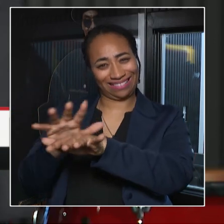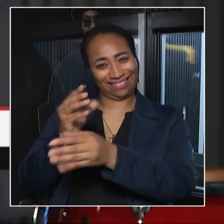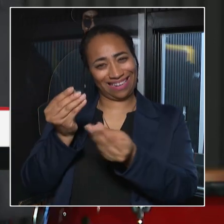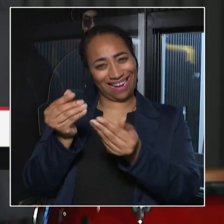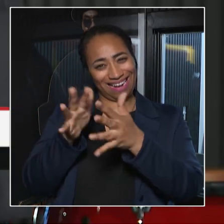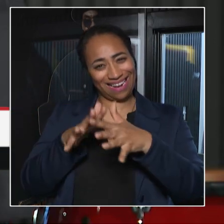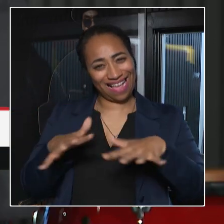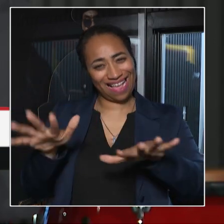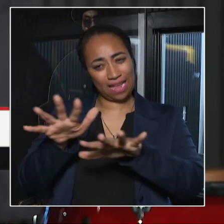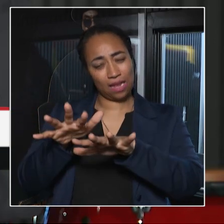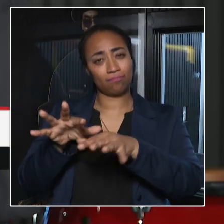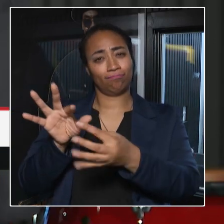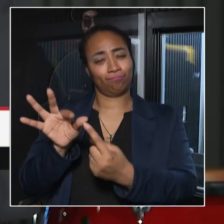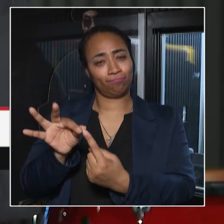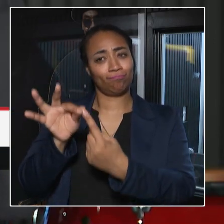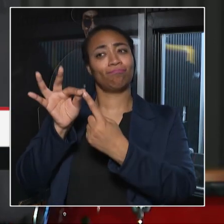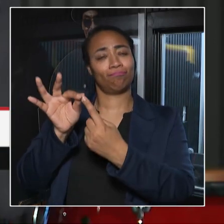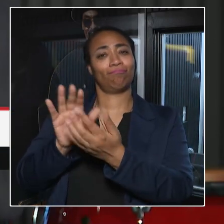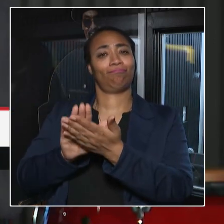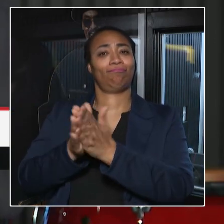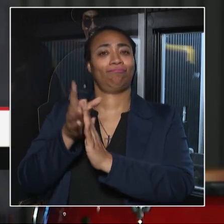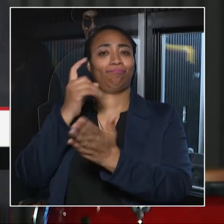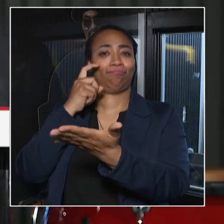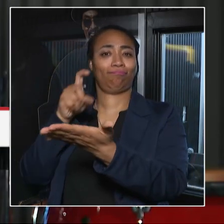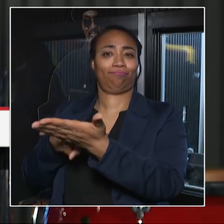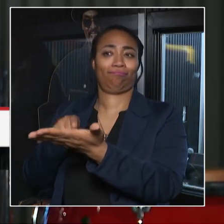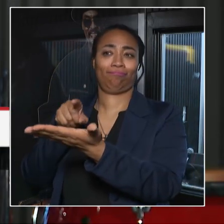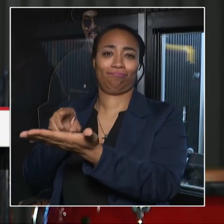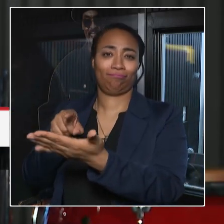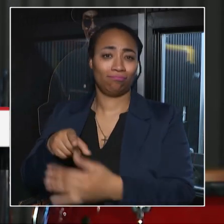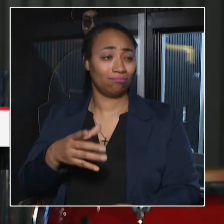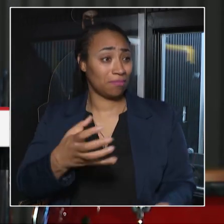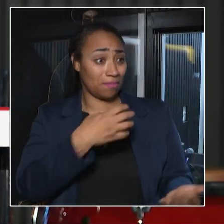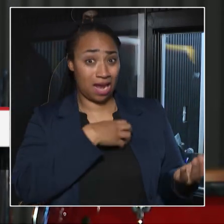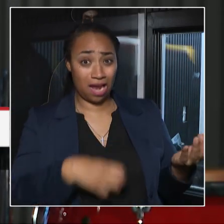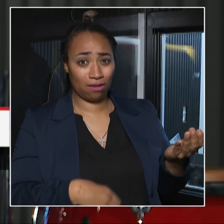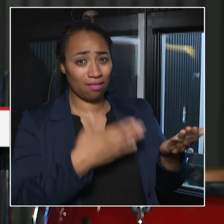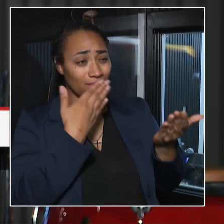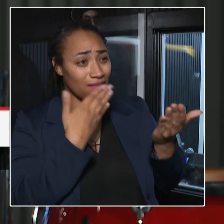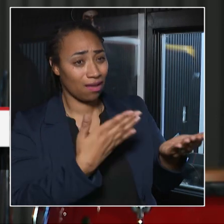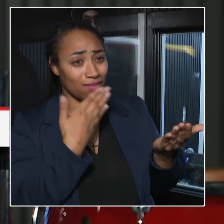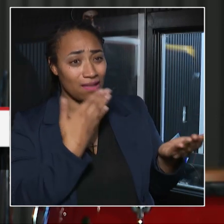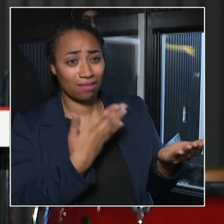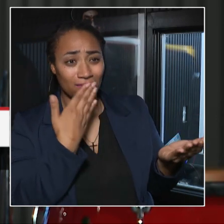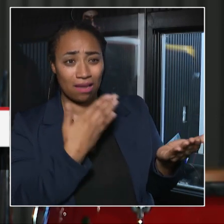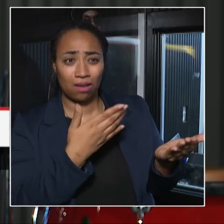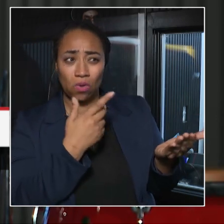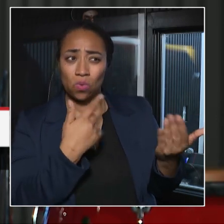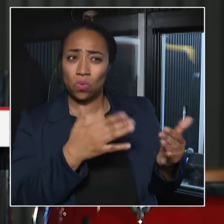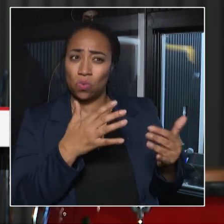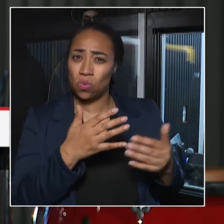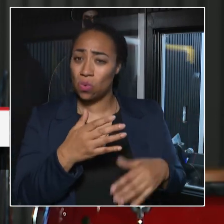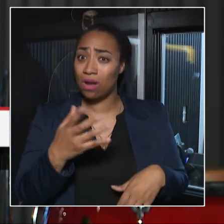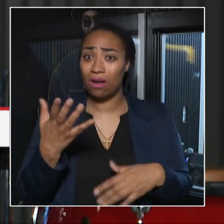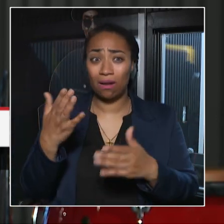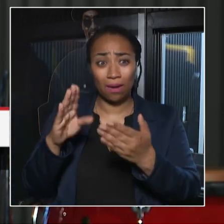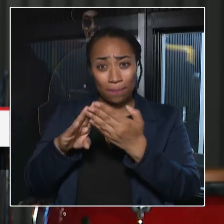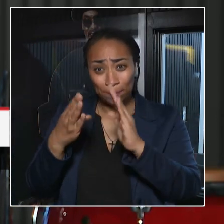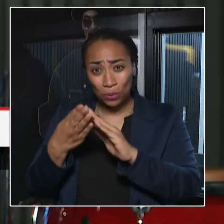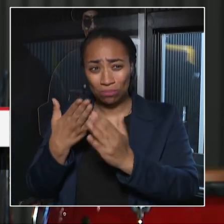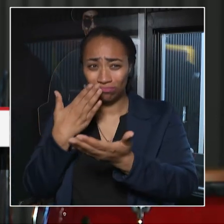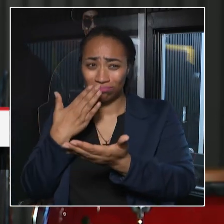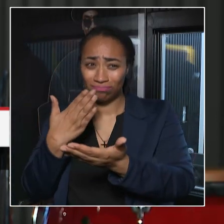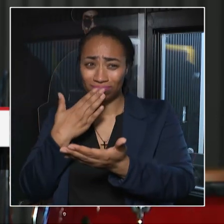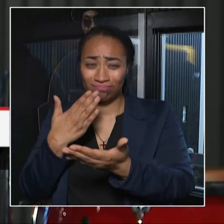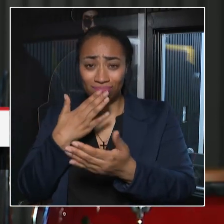whole community, right? We understand what this means. Nina, I love you. I appreciate you. Sabandale, Tim, I just want to